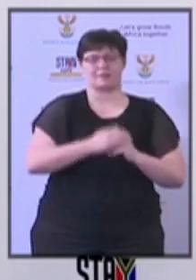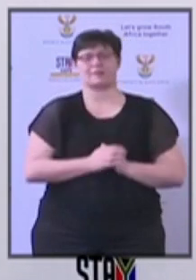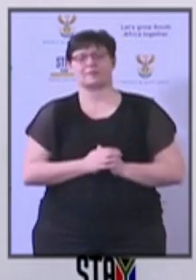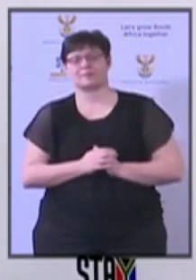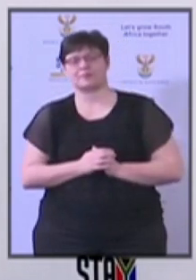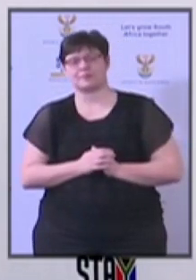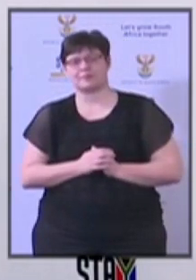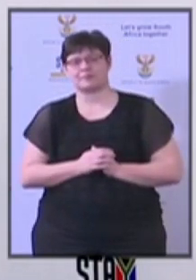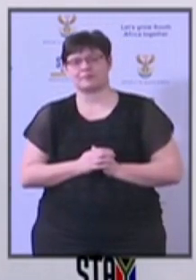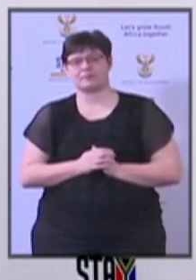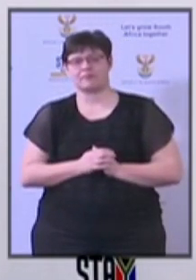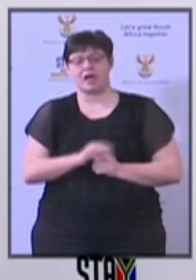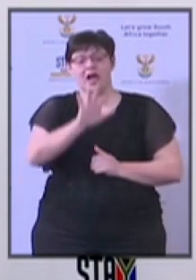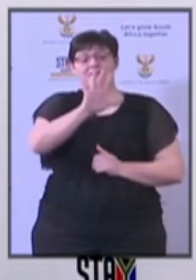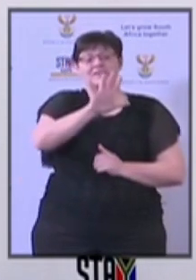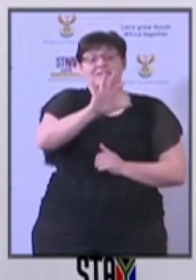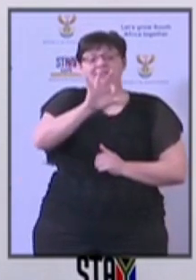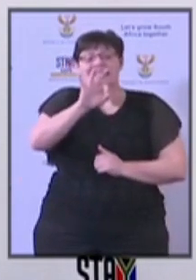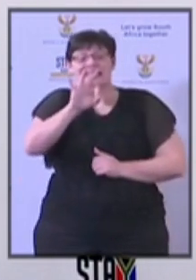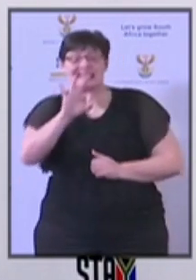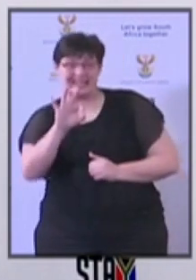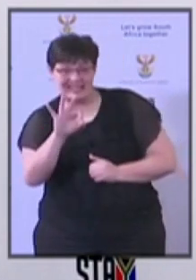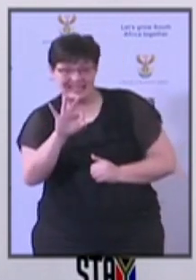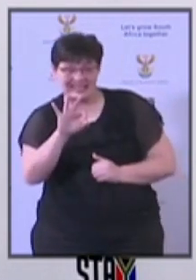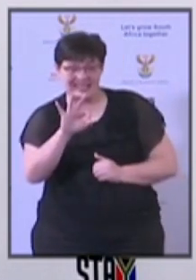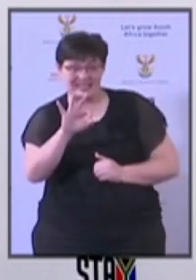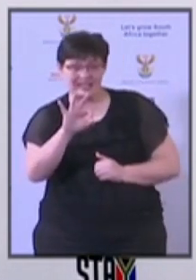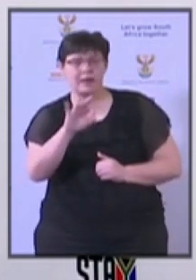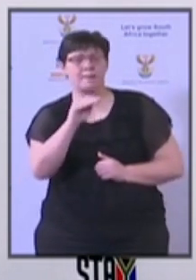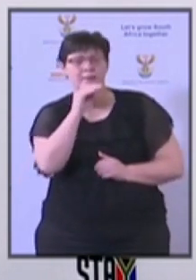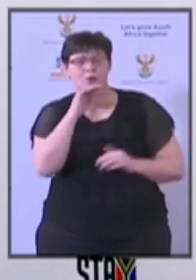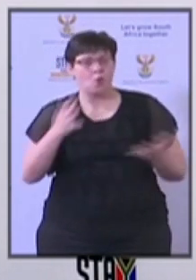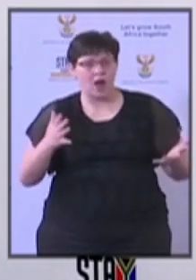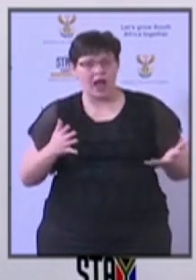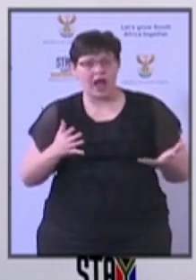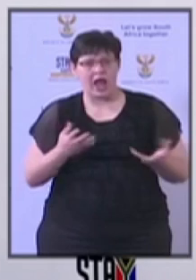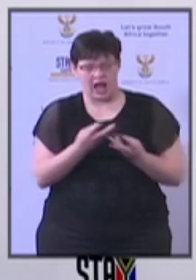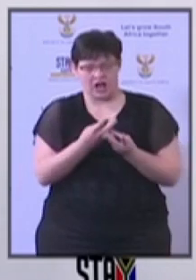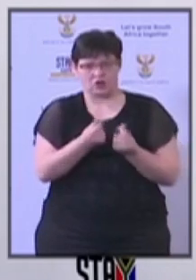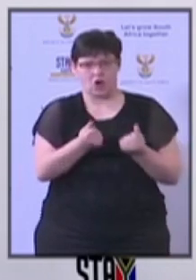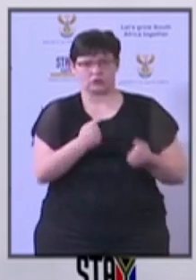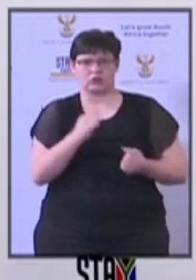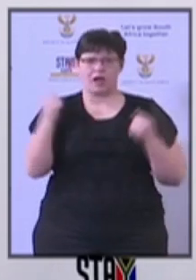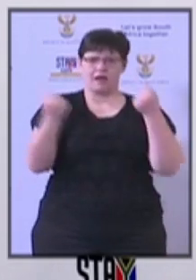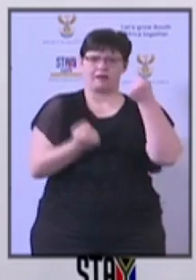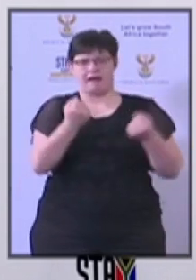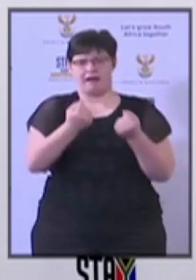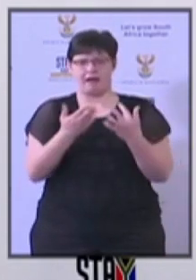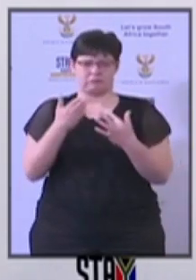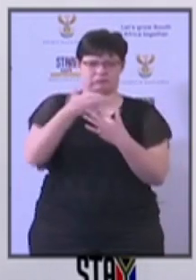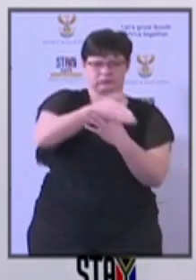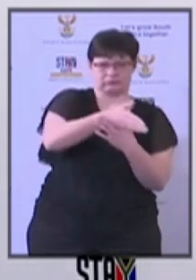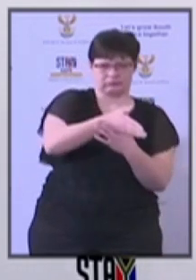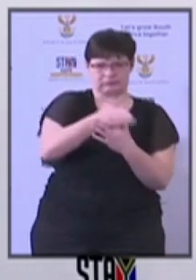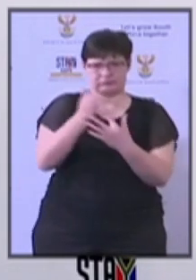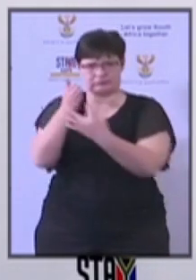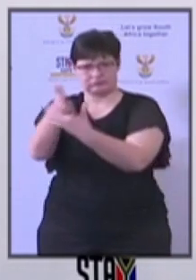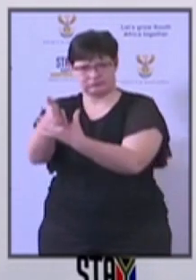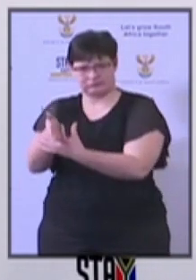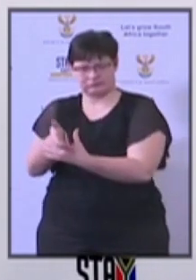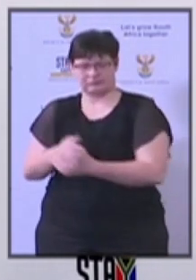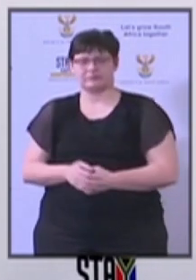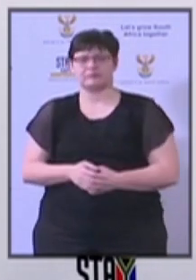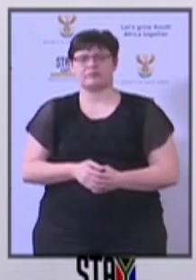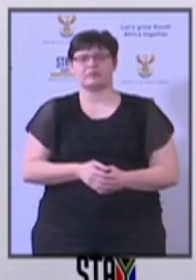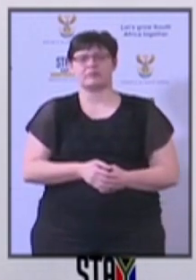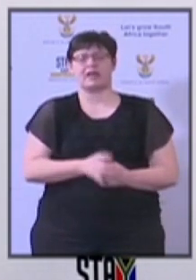72. 53 of them are land ports of entry, where people come through the land. 11 of